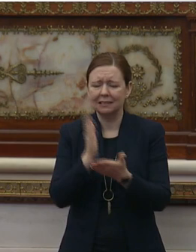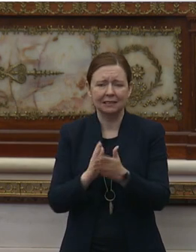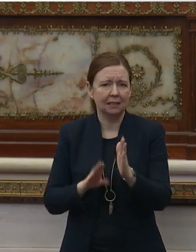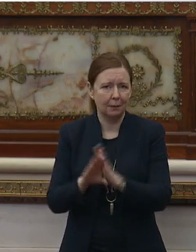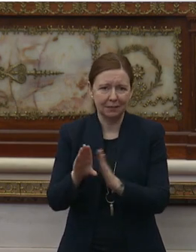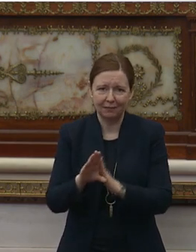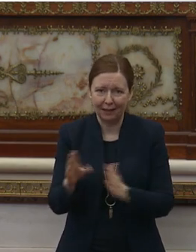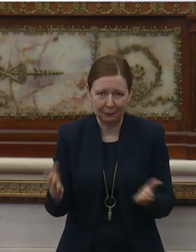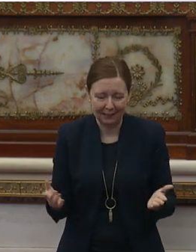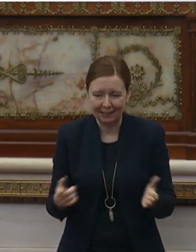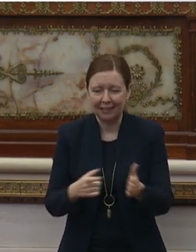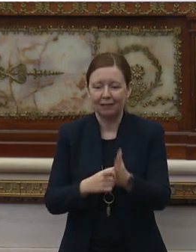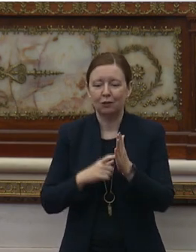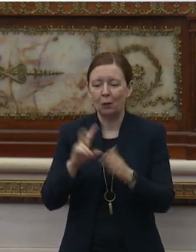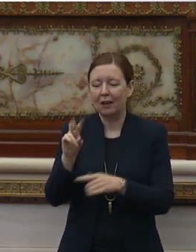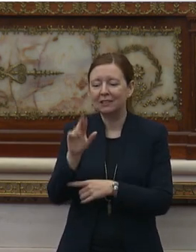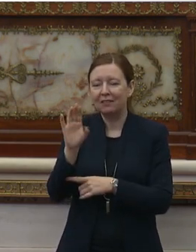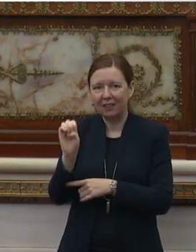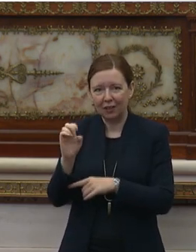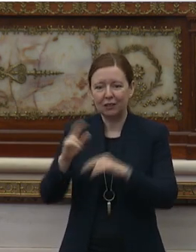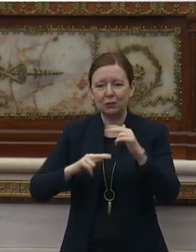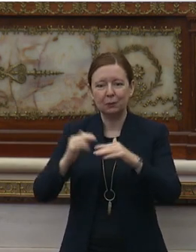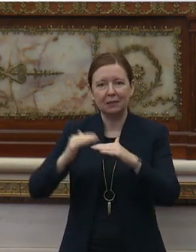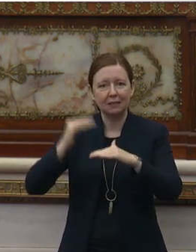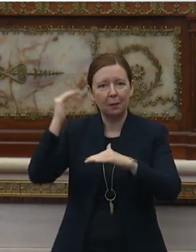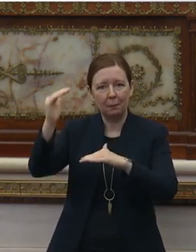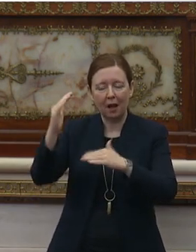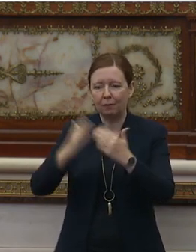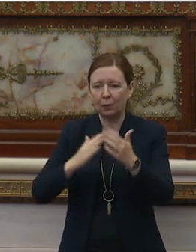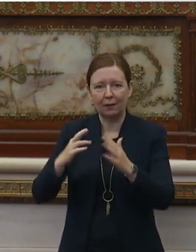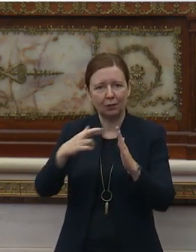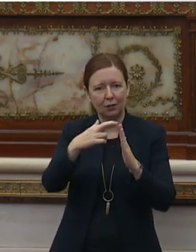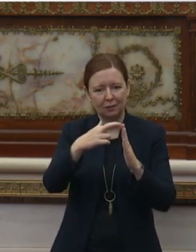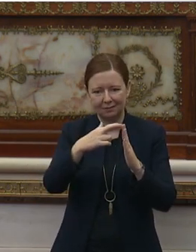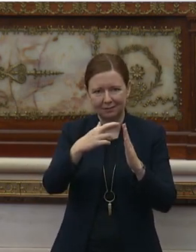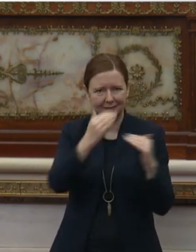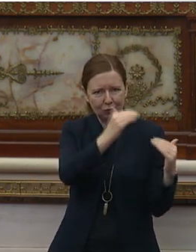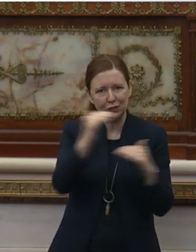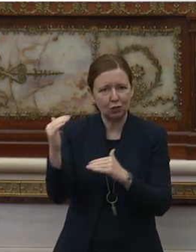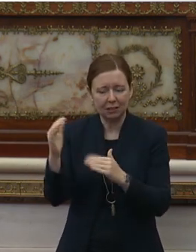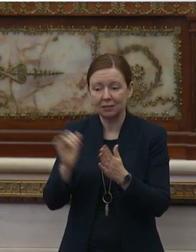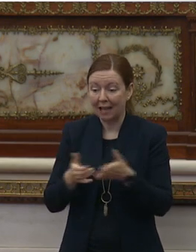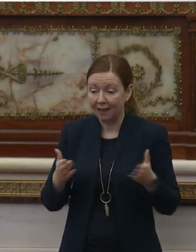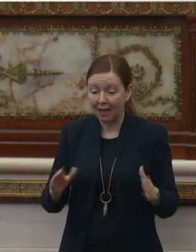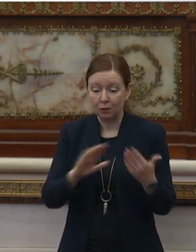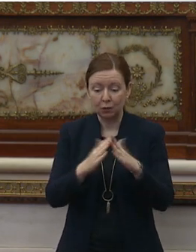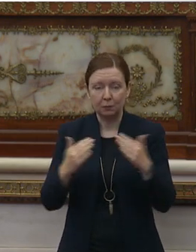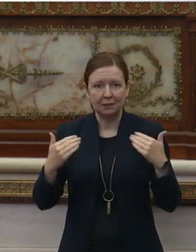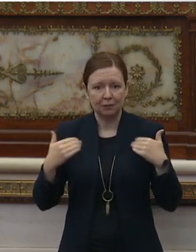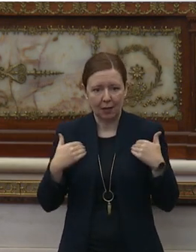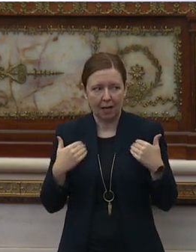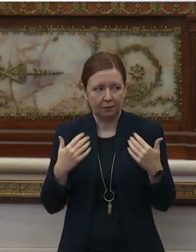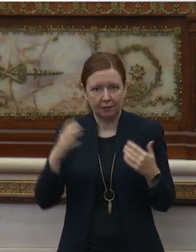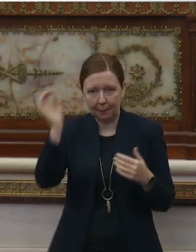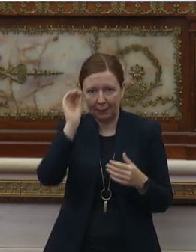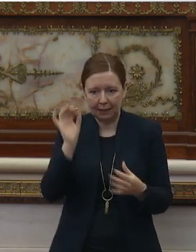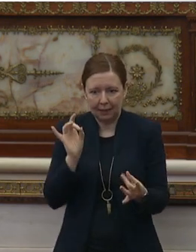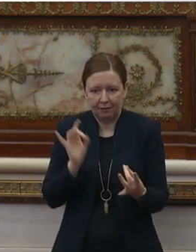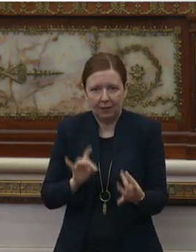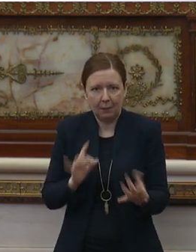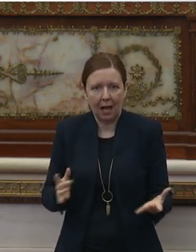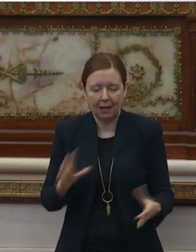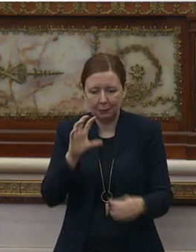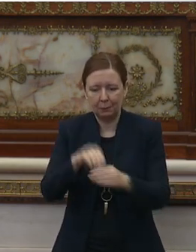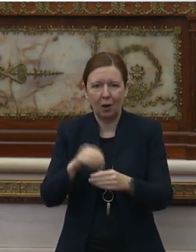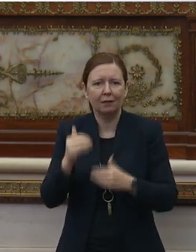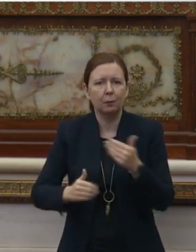It requires a variance to build above whatever those restrictions are. That enables the community to have a voice in that development and to be a